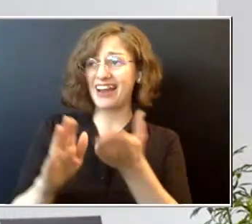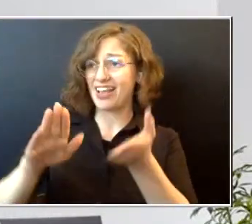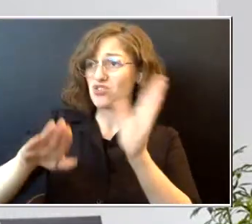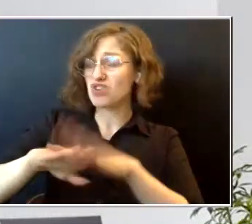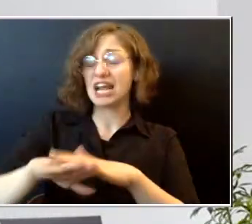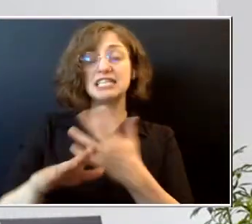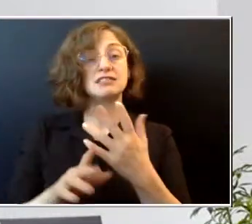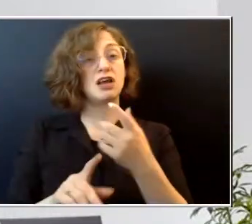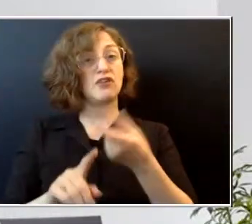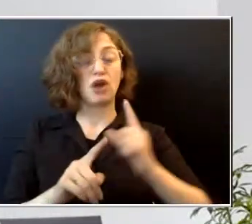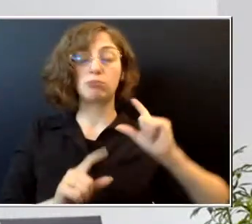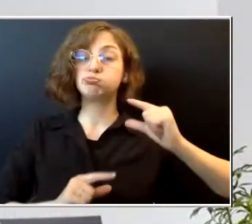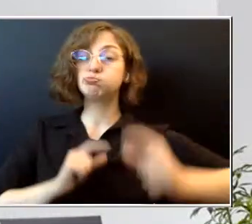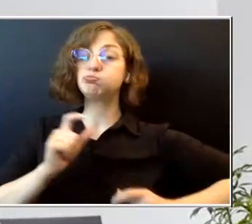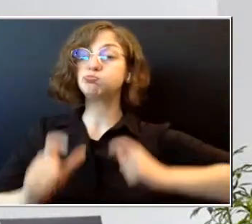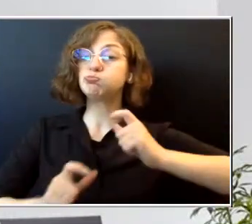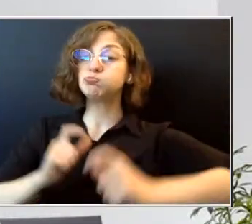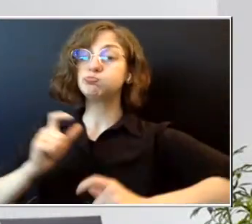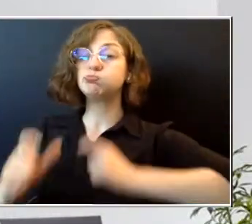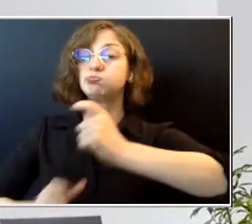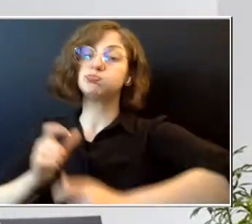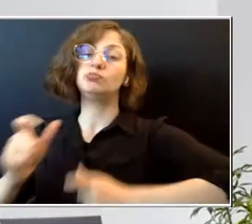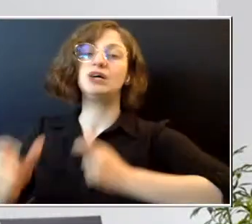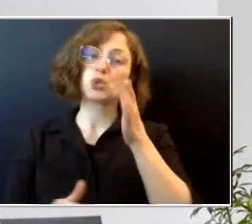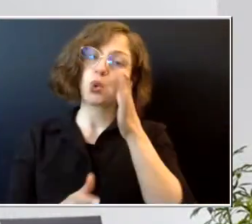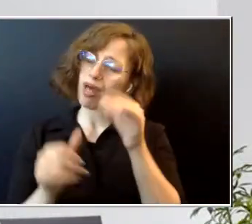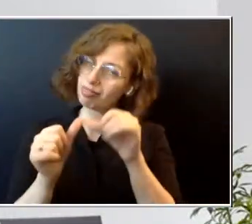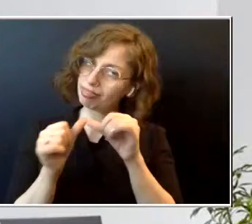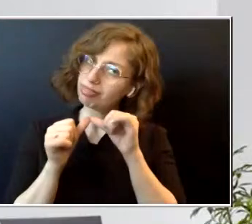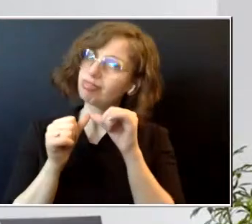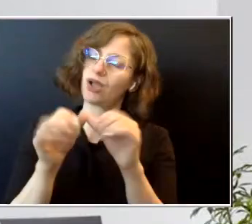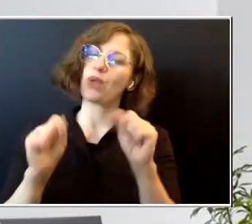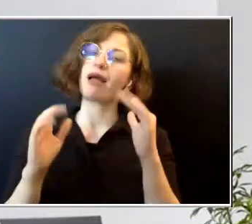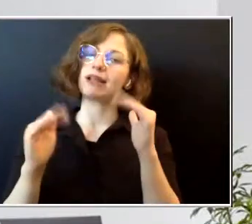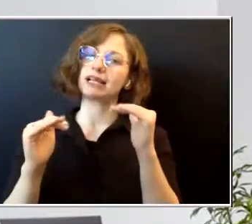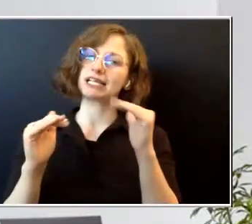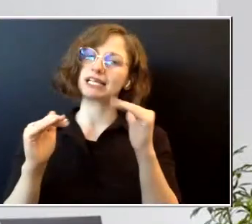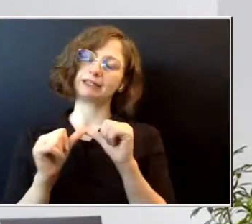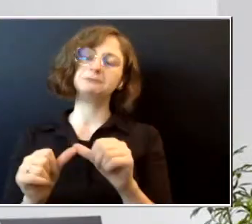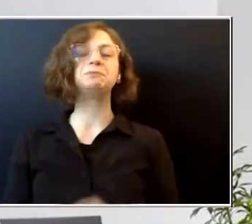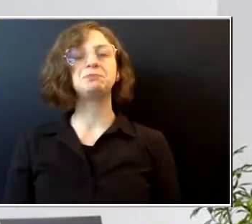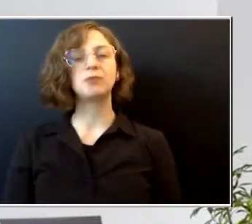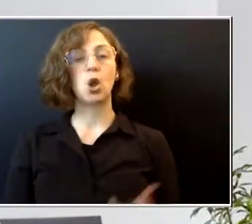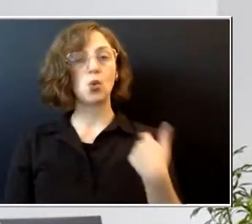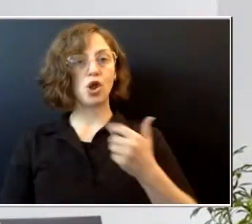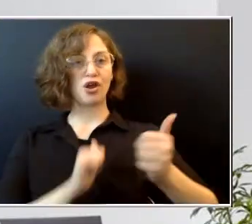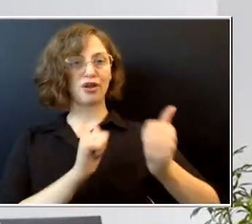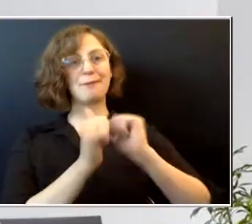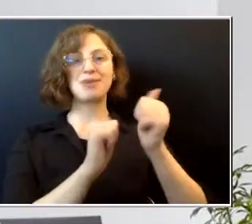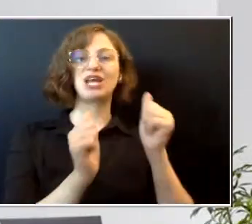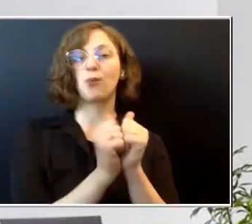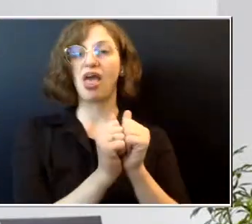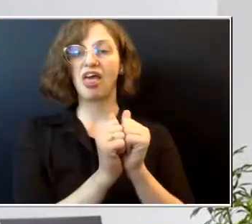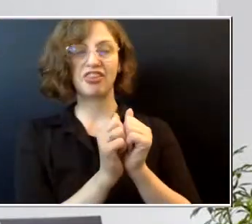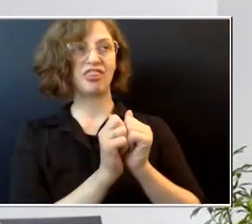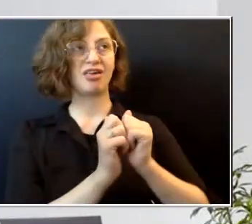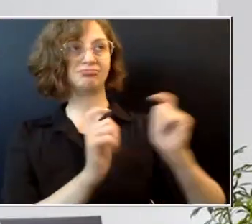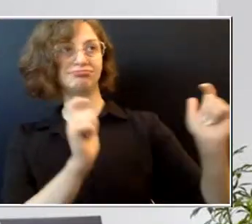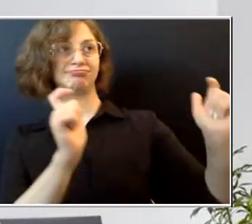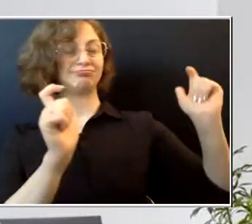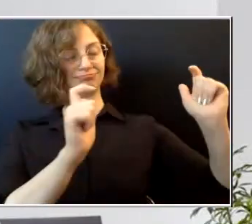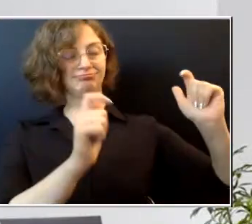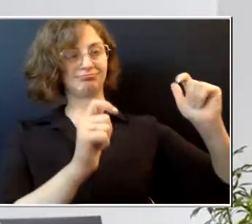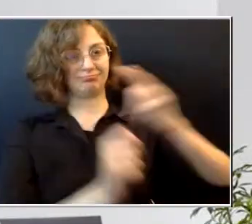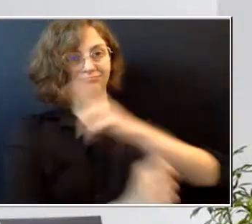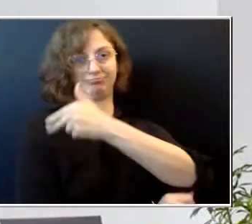So I think we are, you know, we've seen, we're competing with the big dogs now. The curve gets a lot steeper